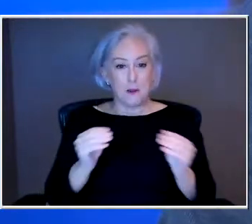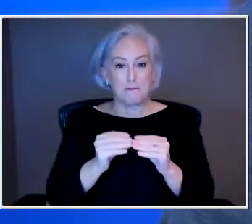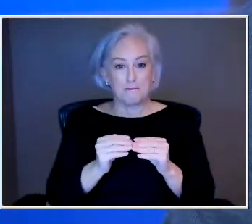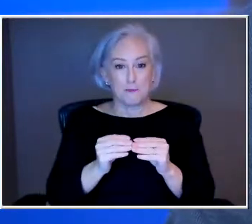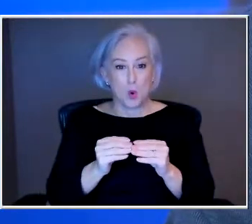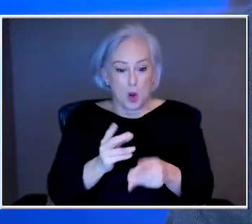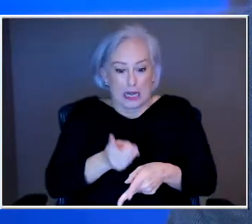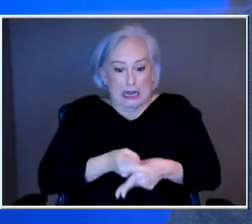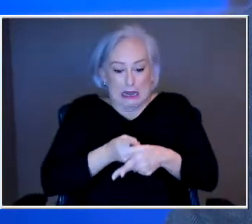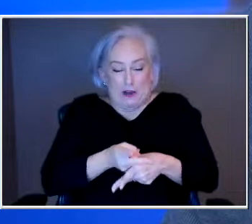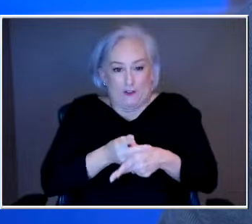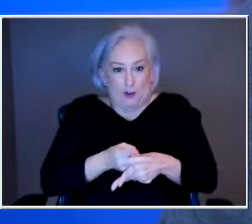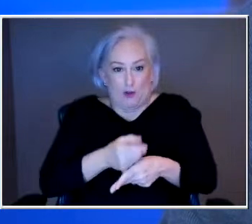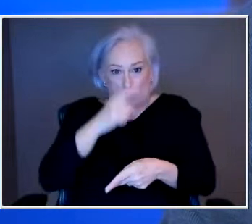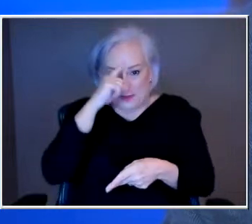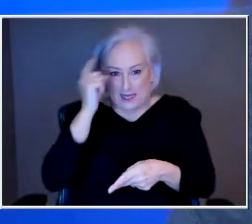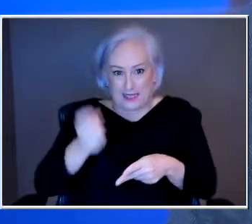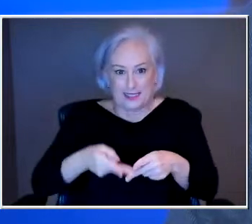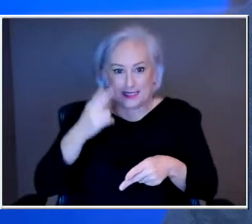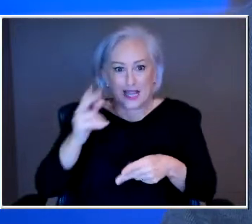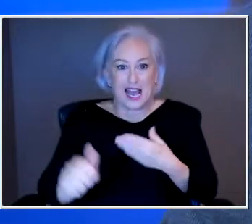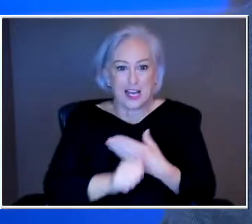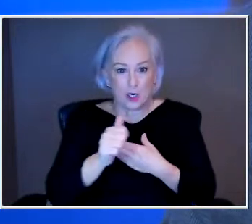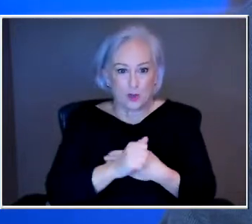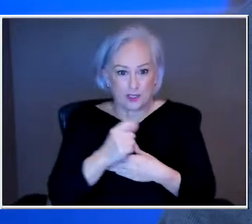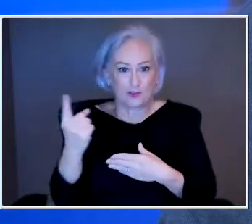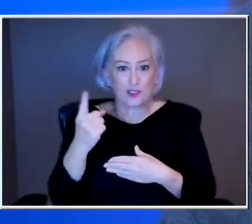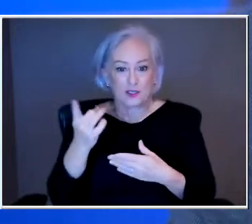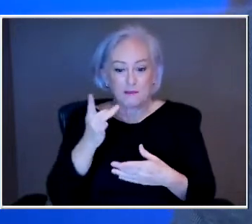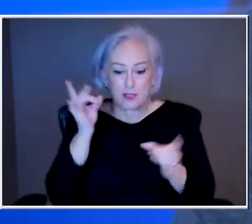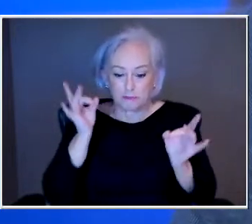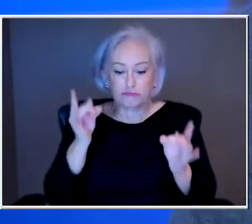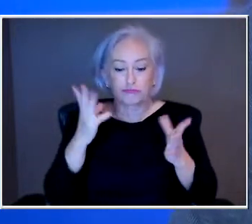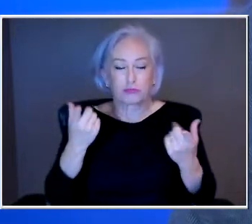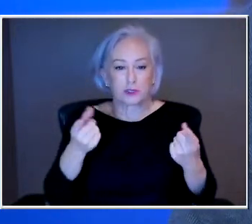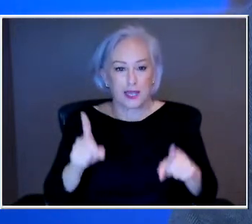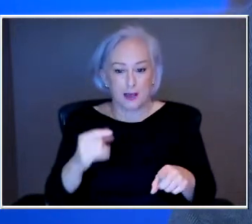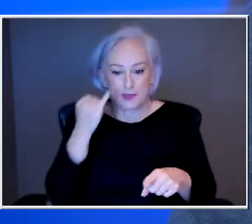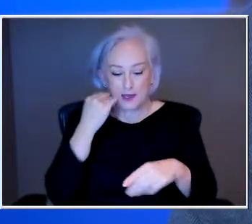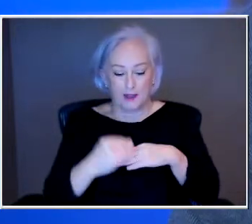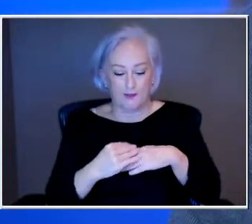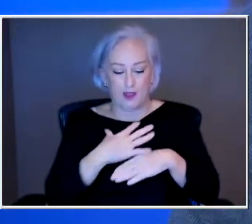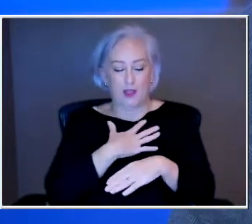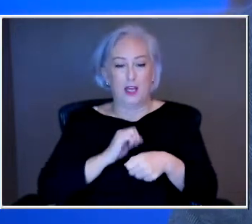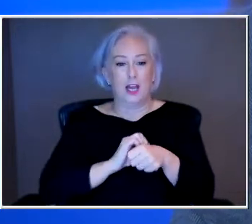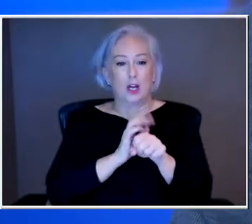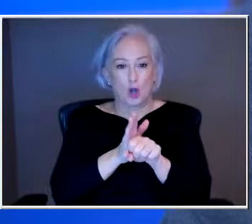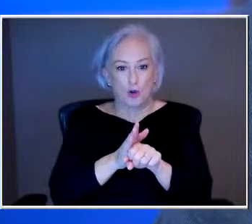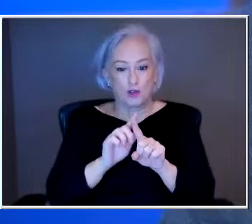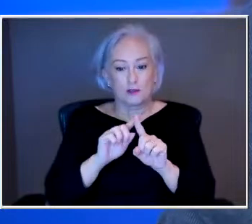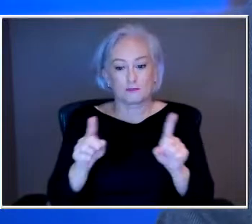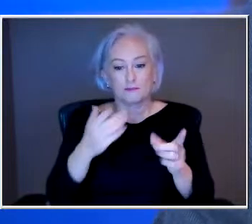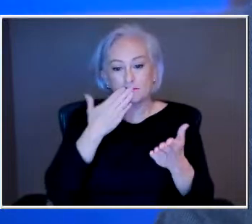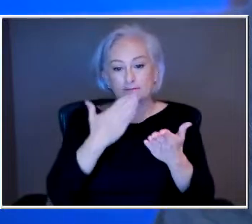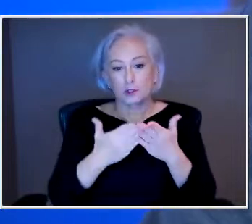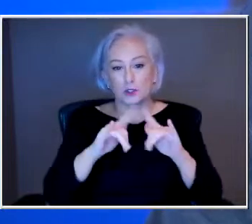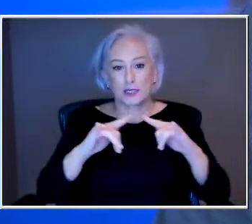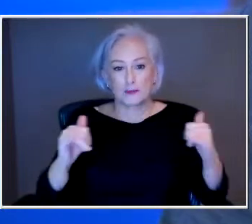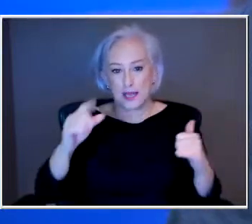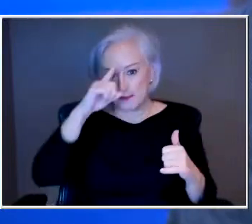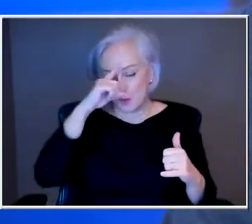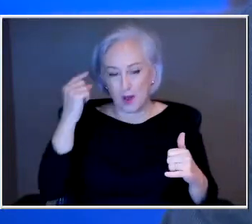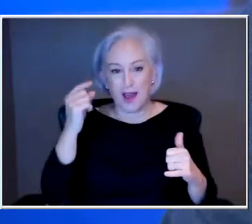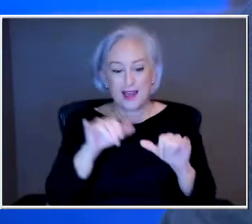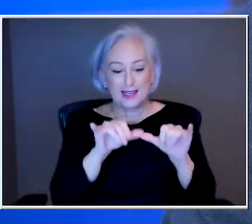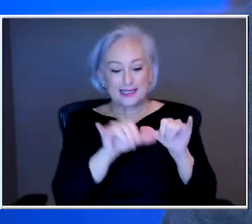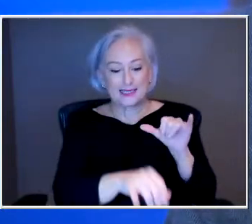for having something bad happen if I got COVID. But it was kind of good in a way because I was at home, but most everybody